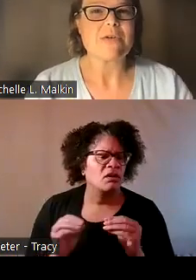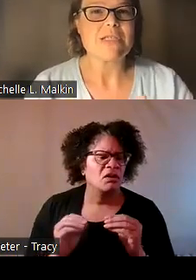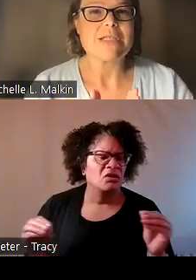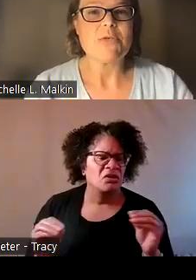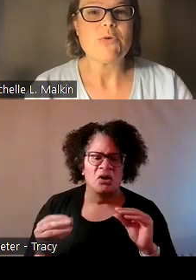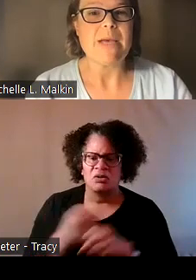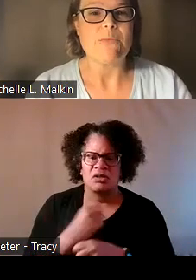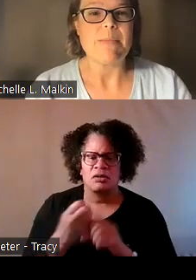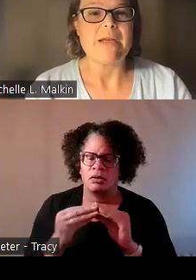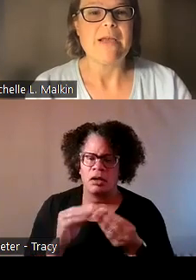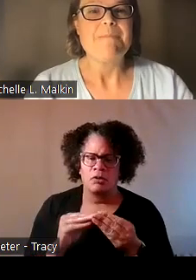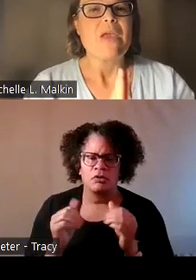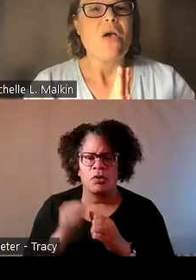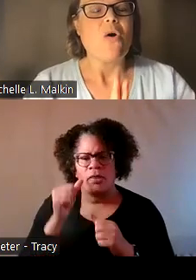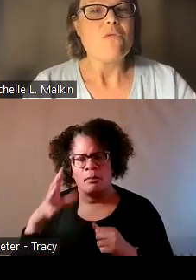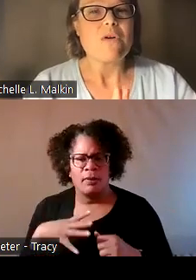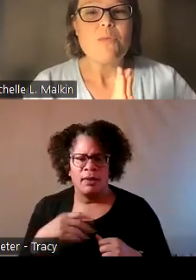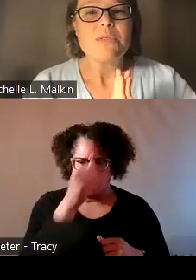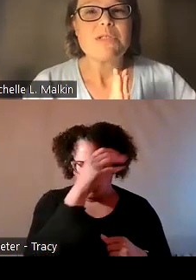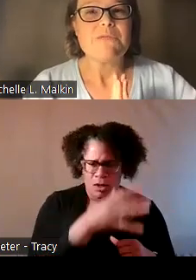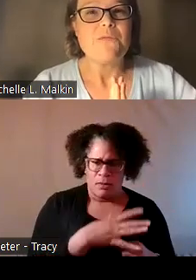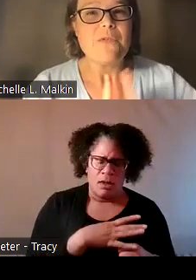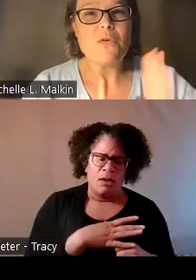statistical differences between men and women. Over